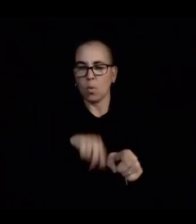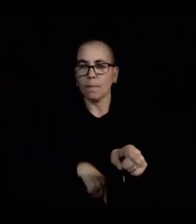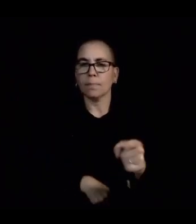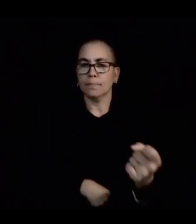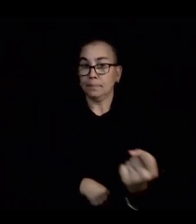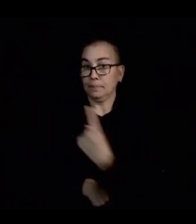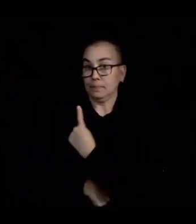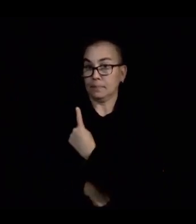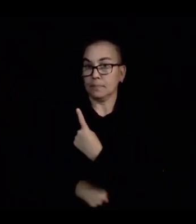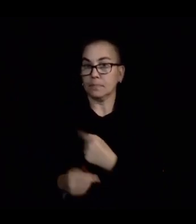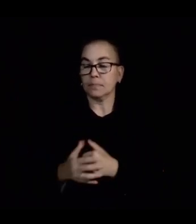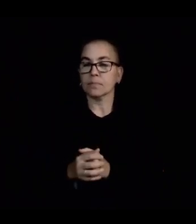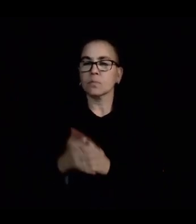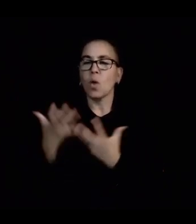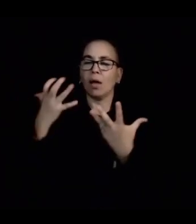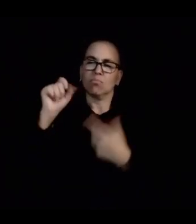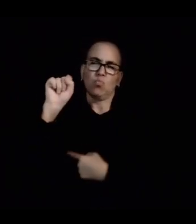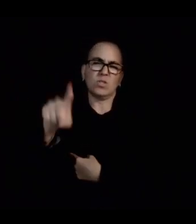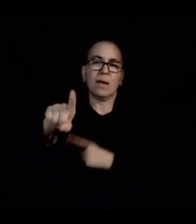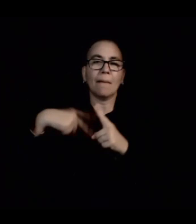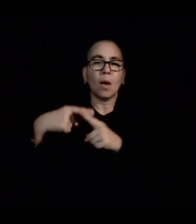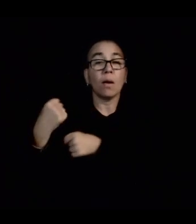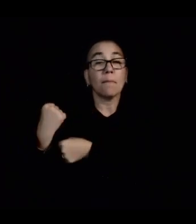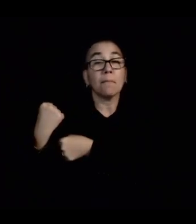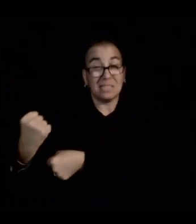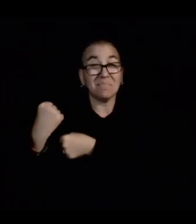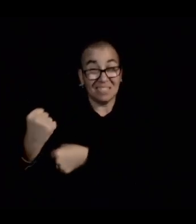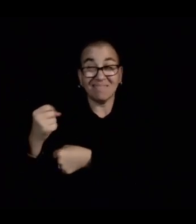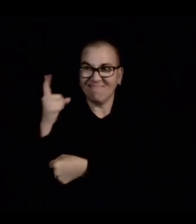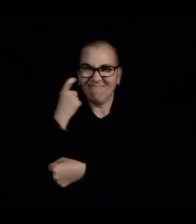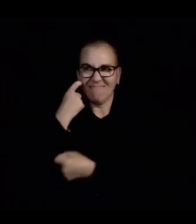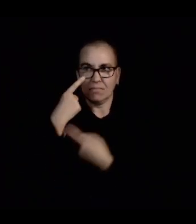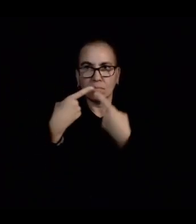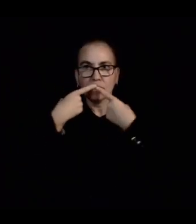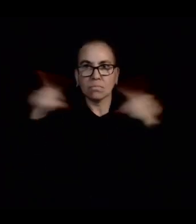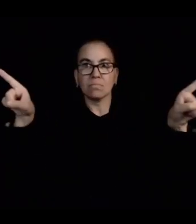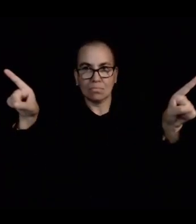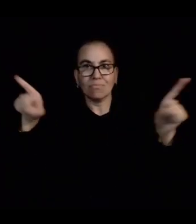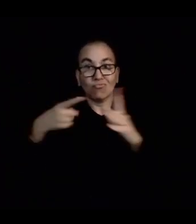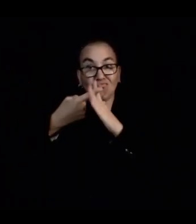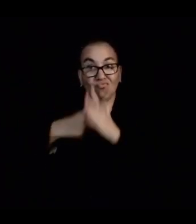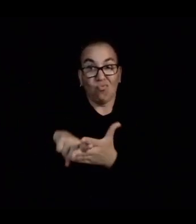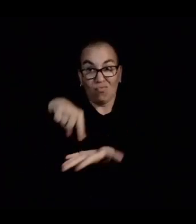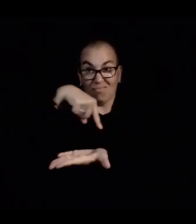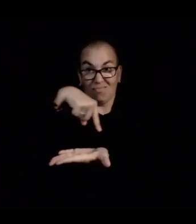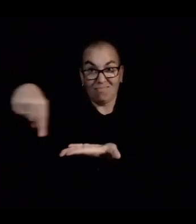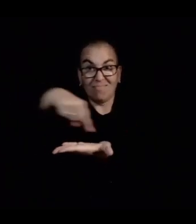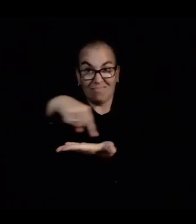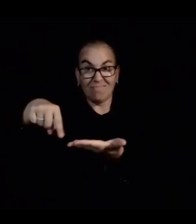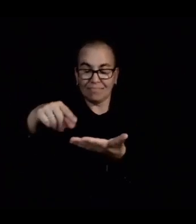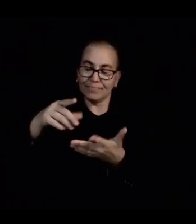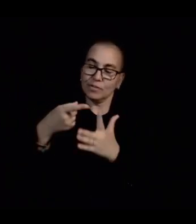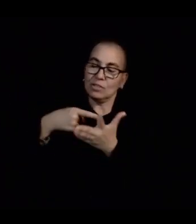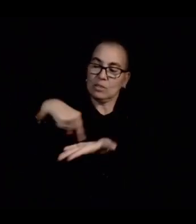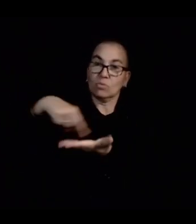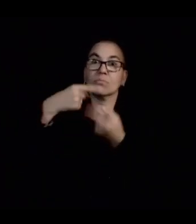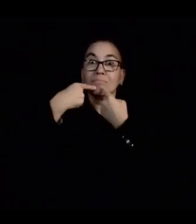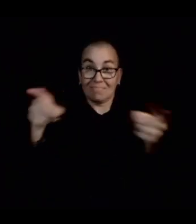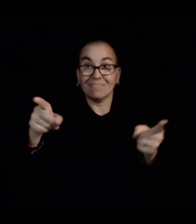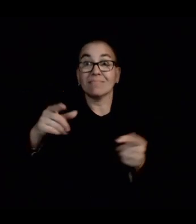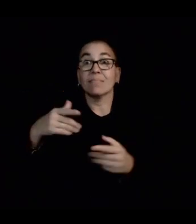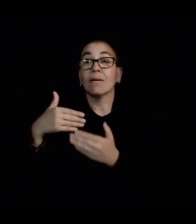announcing this week that it's going to begin play next month without fans, but with the possibility of allowing limited